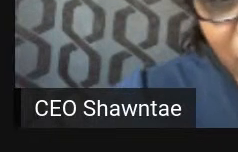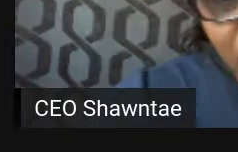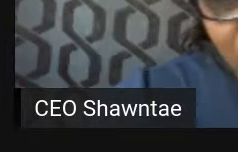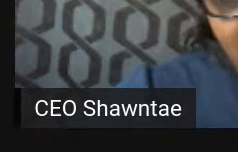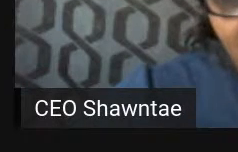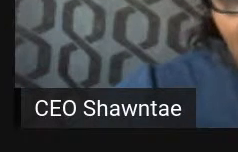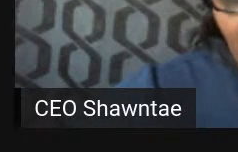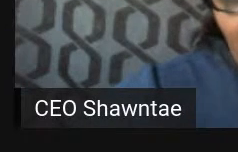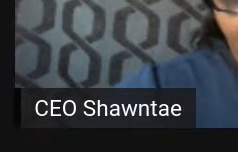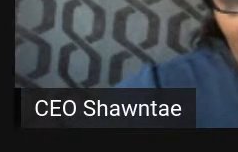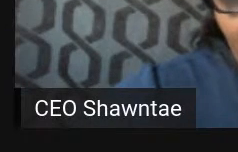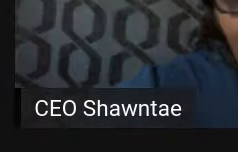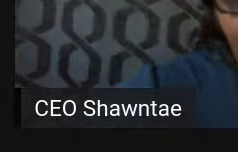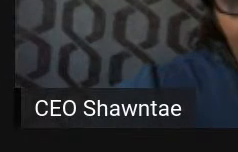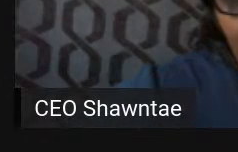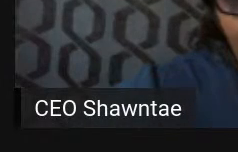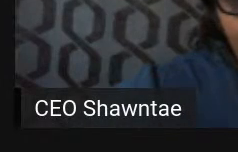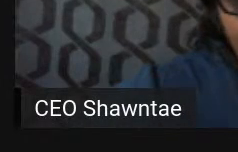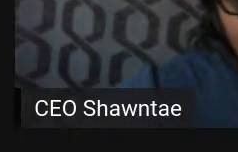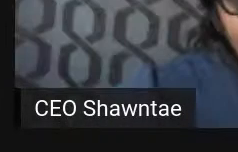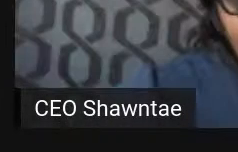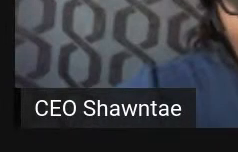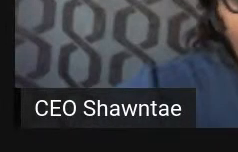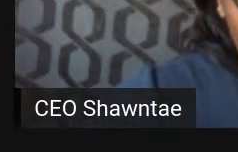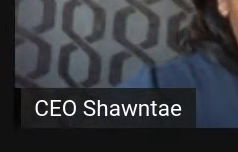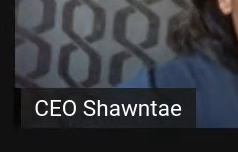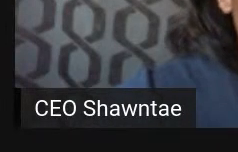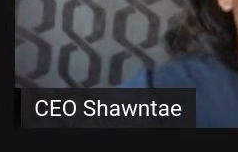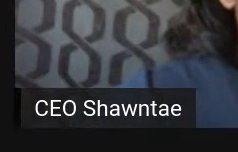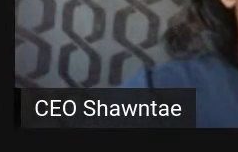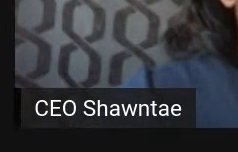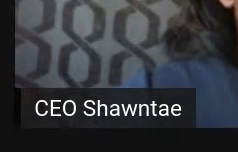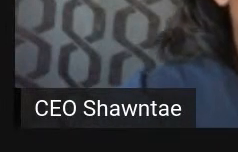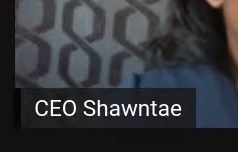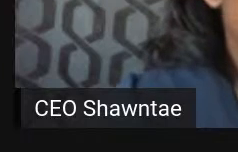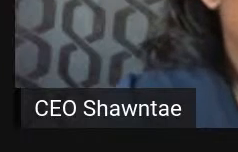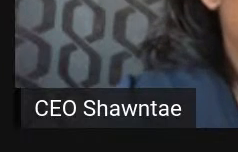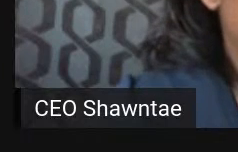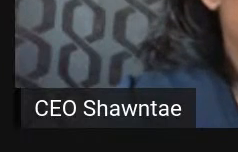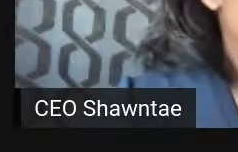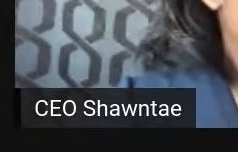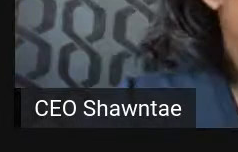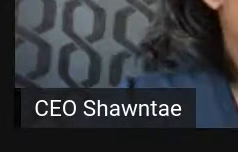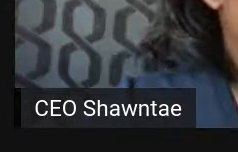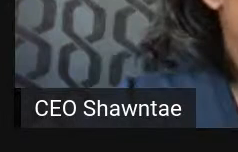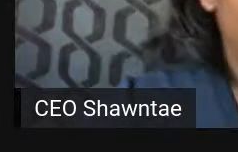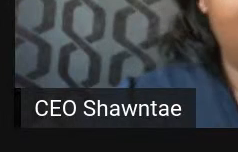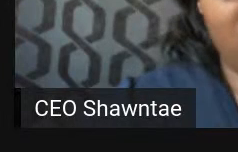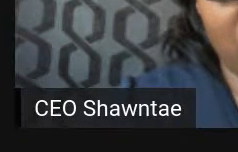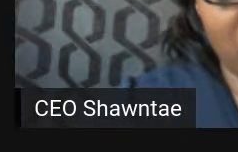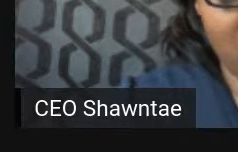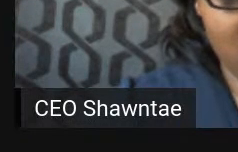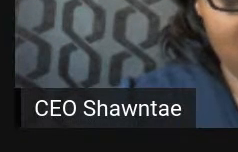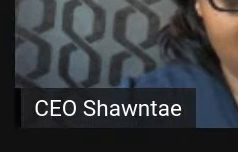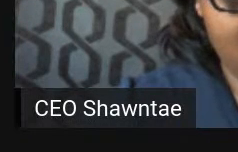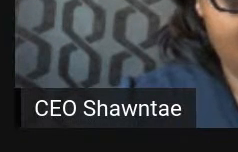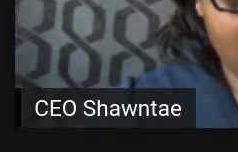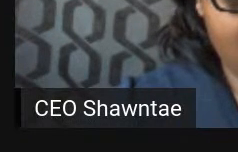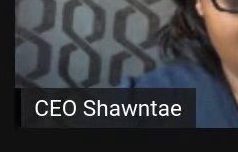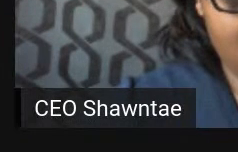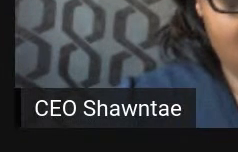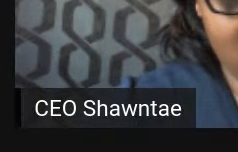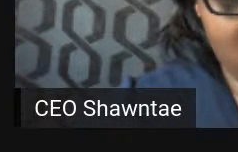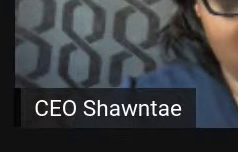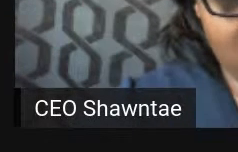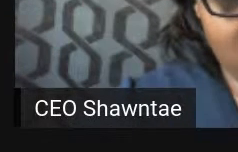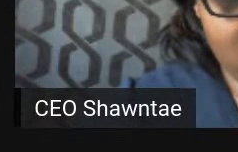Uh-oh. I can't see. Hold on, guys. I don't know why